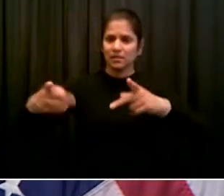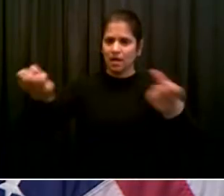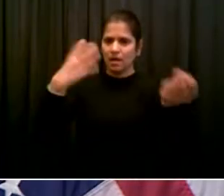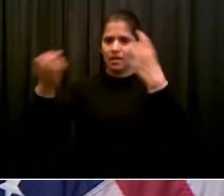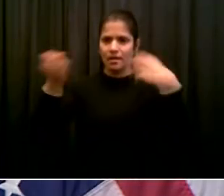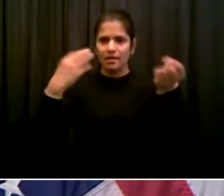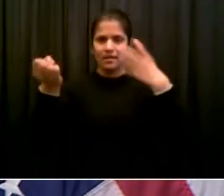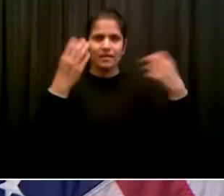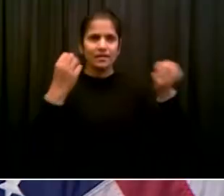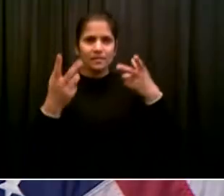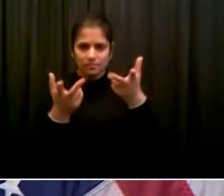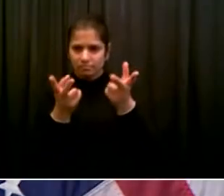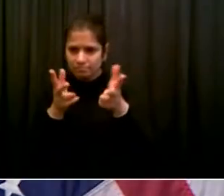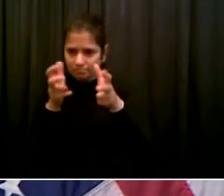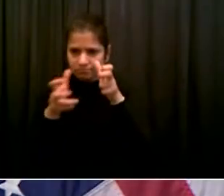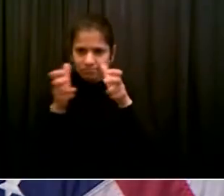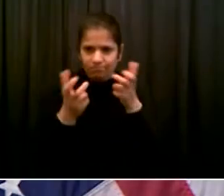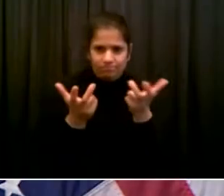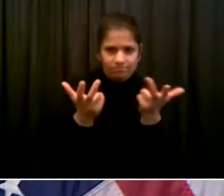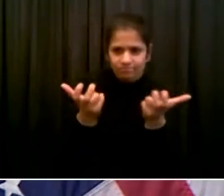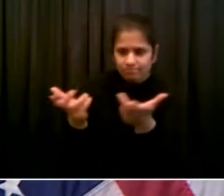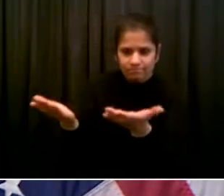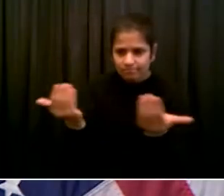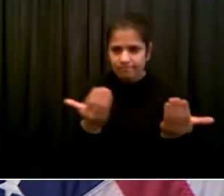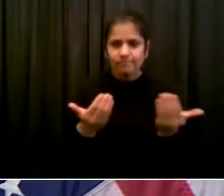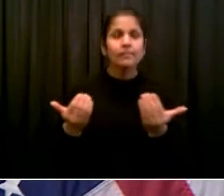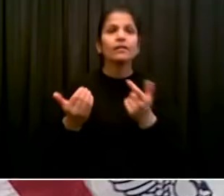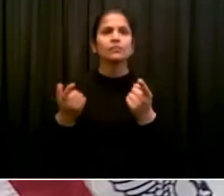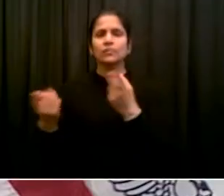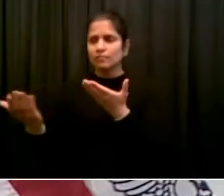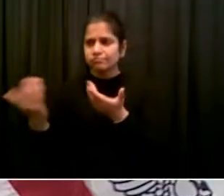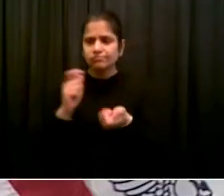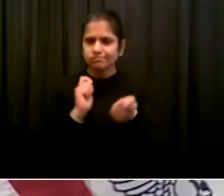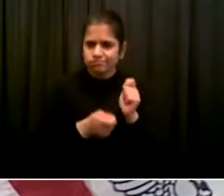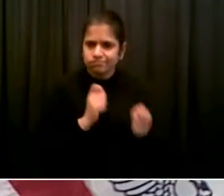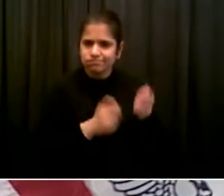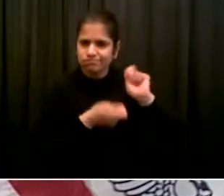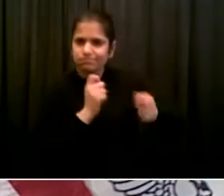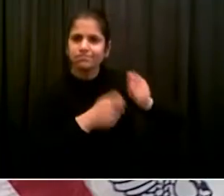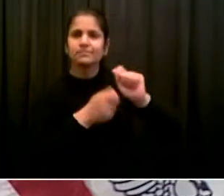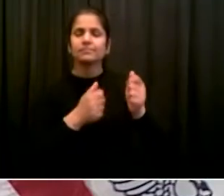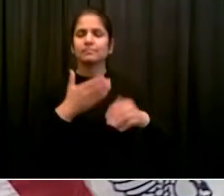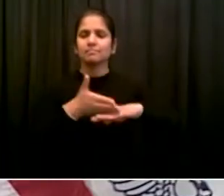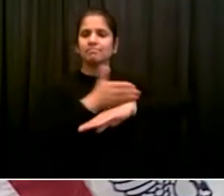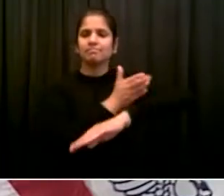over and over and over again. Thank you. Go ahead, Juliet.